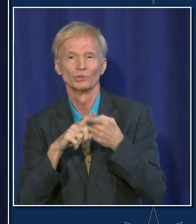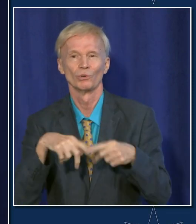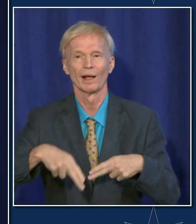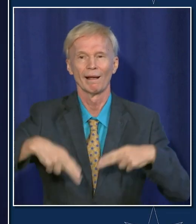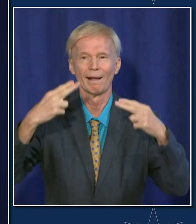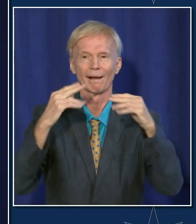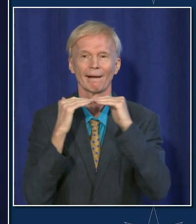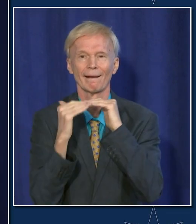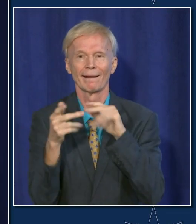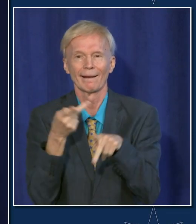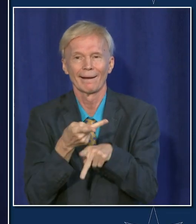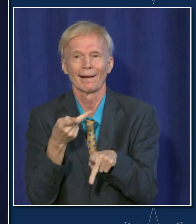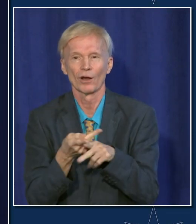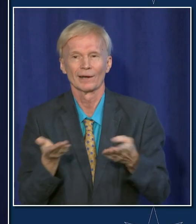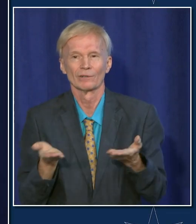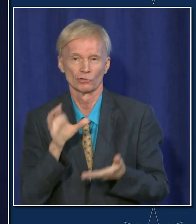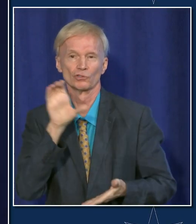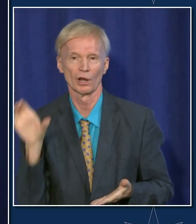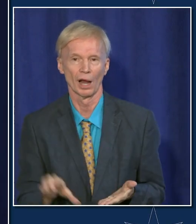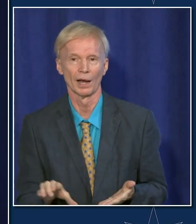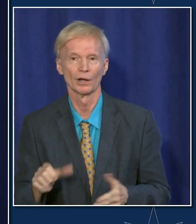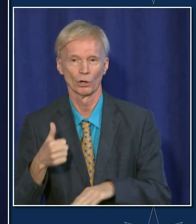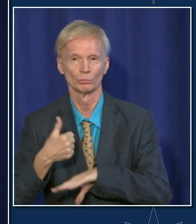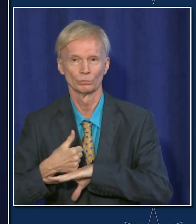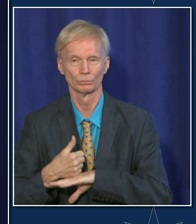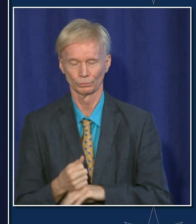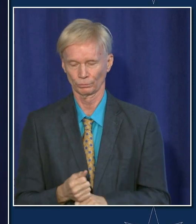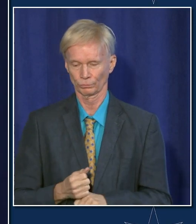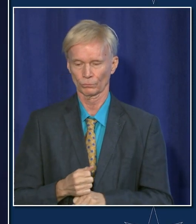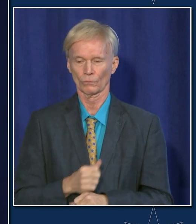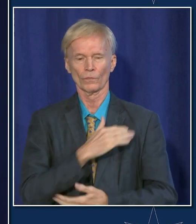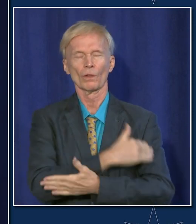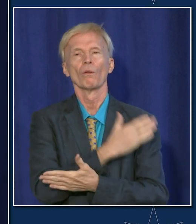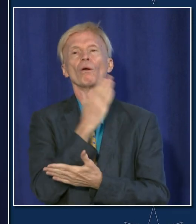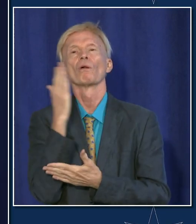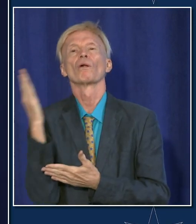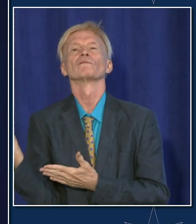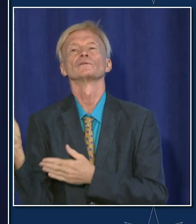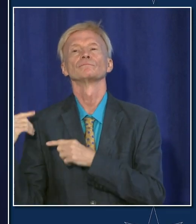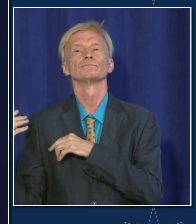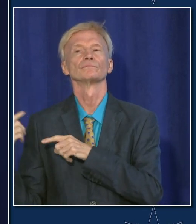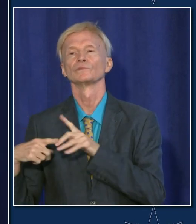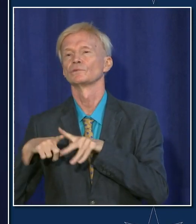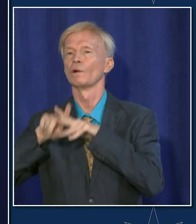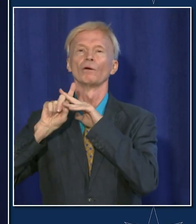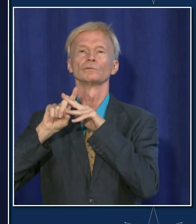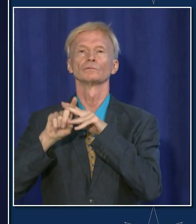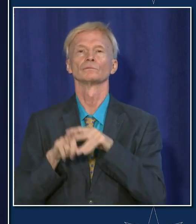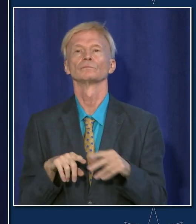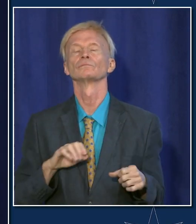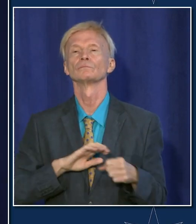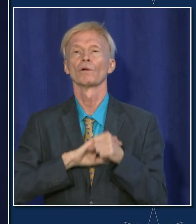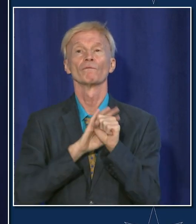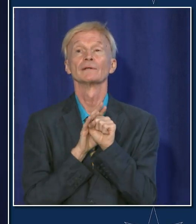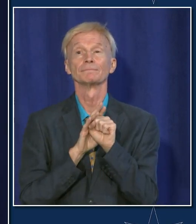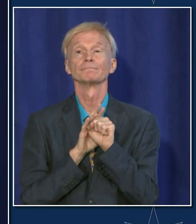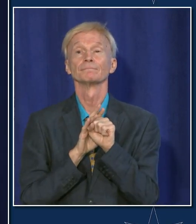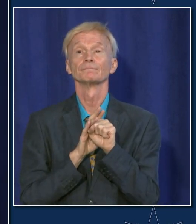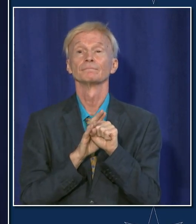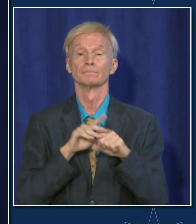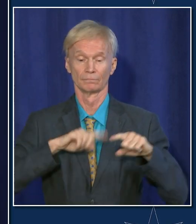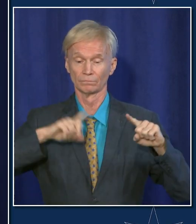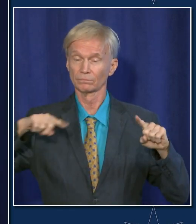levels of care here. If we look at the whole pandemic, we've been showing this graph really each week, and I want to highlight that at